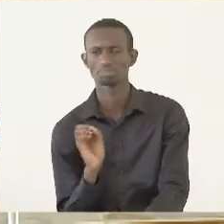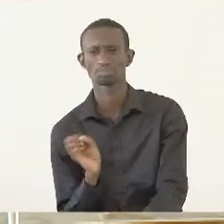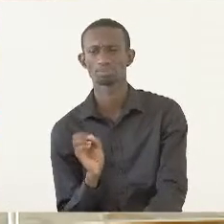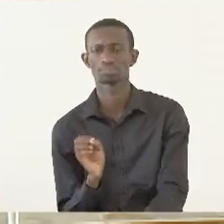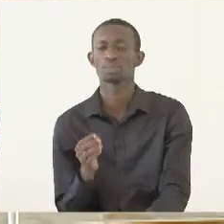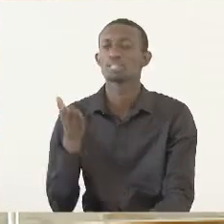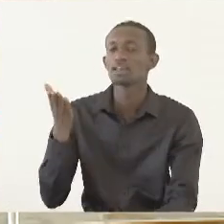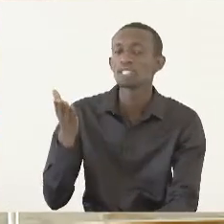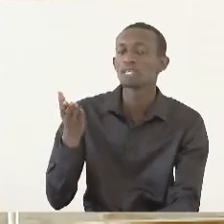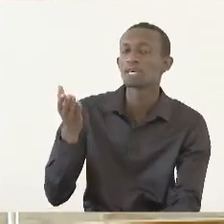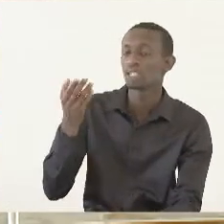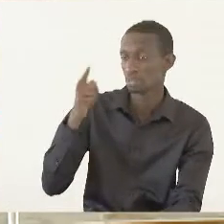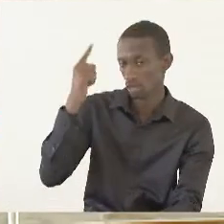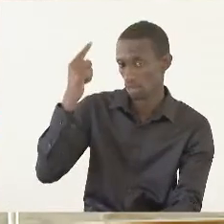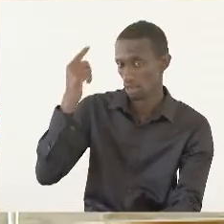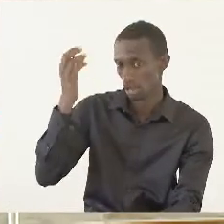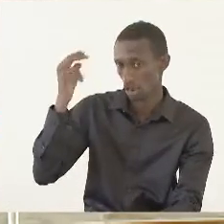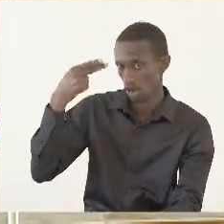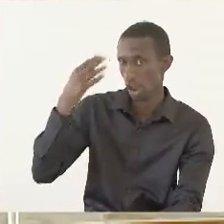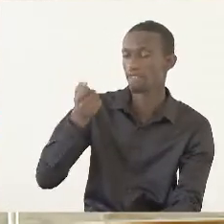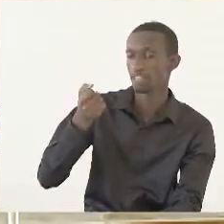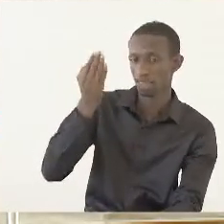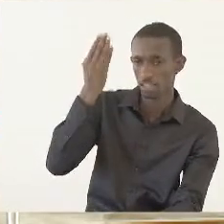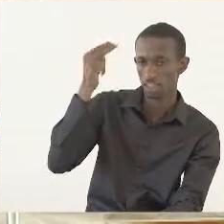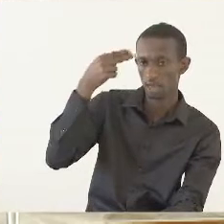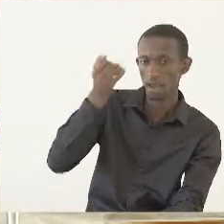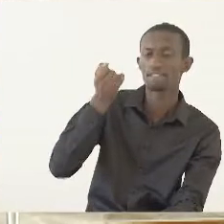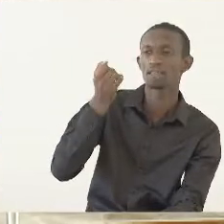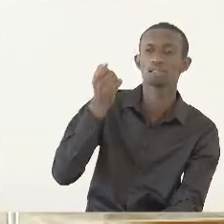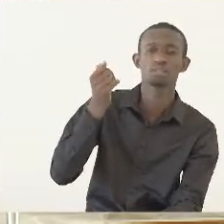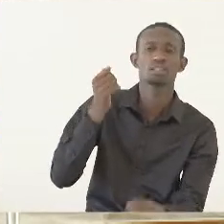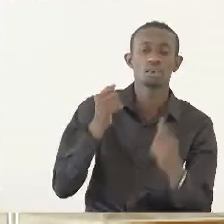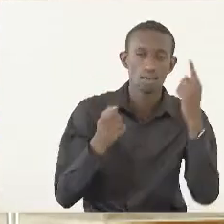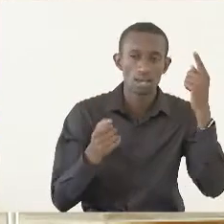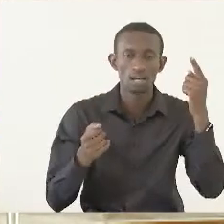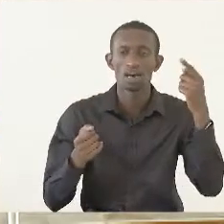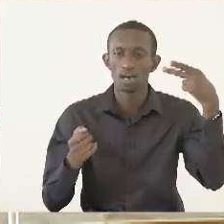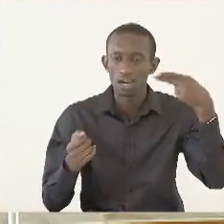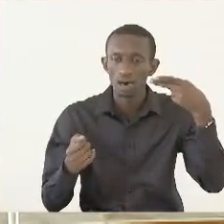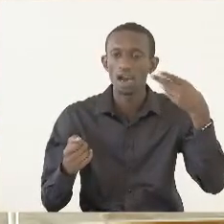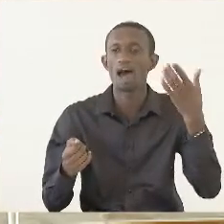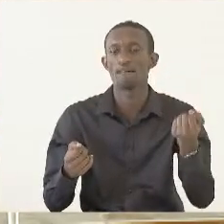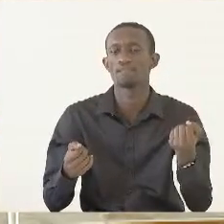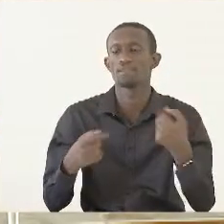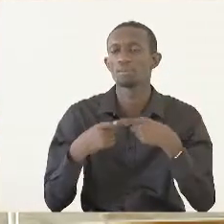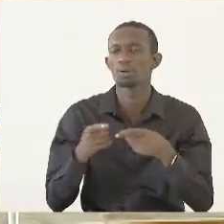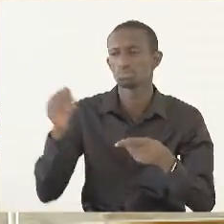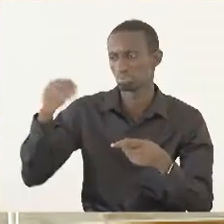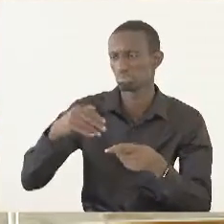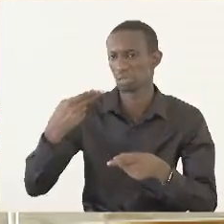This one contains hydrogen, this one contains hydrogen, this one does contain hydrogen, but this one